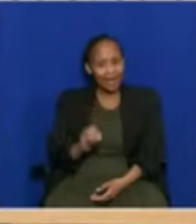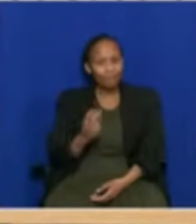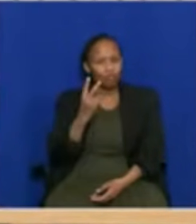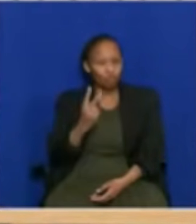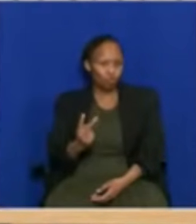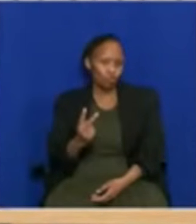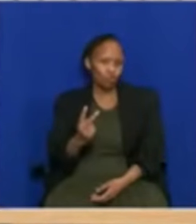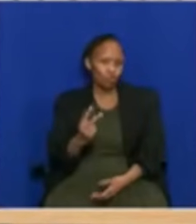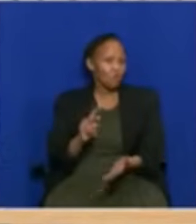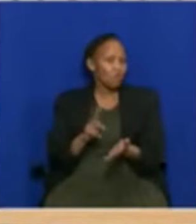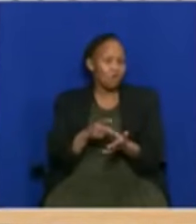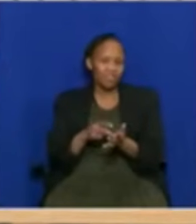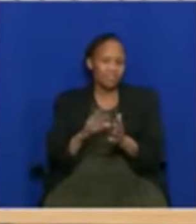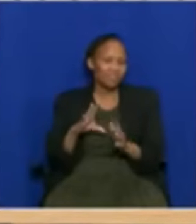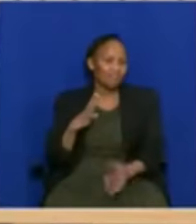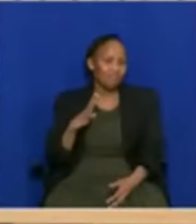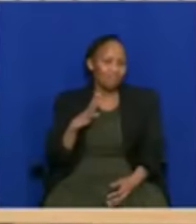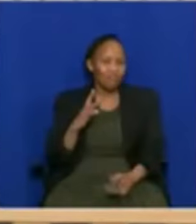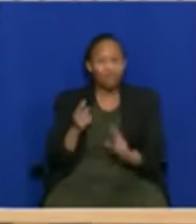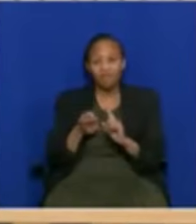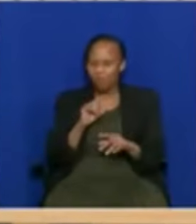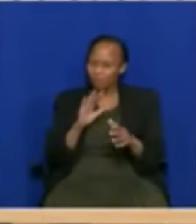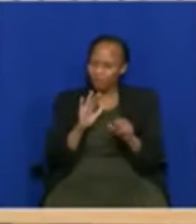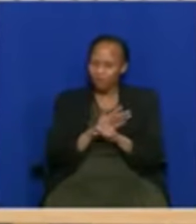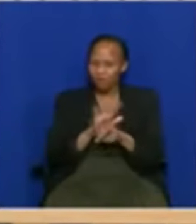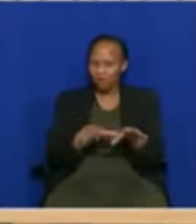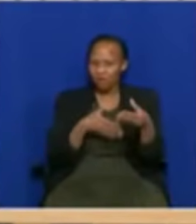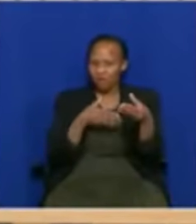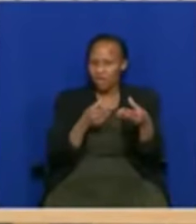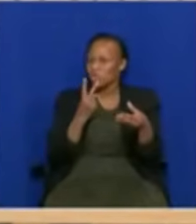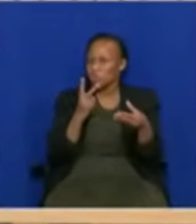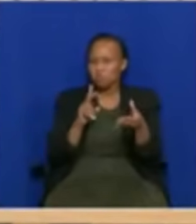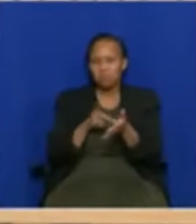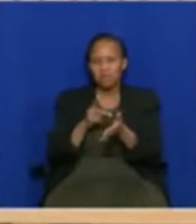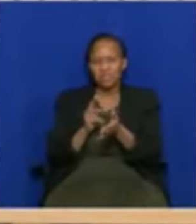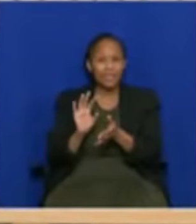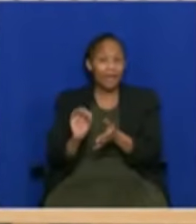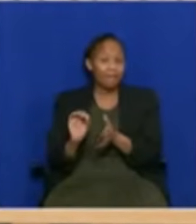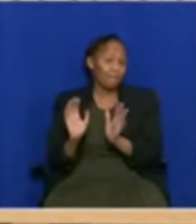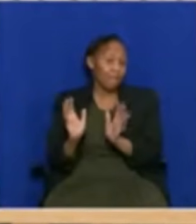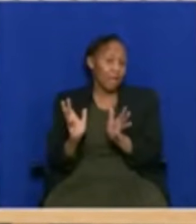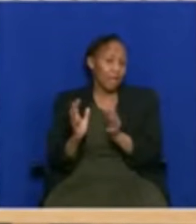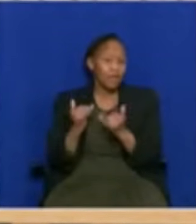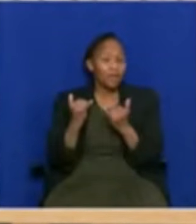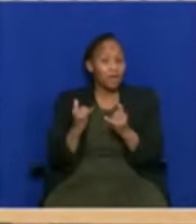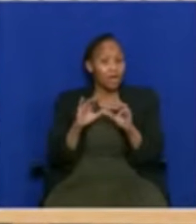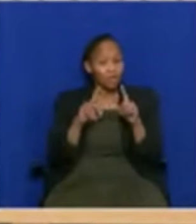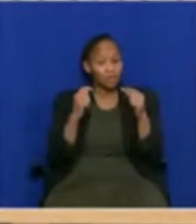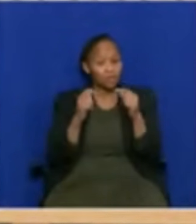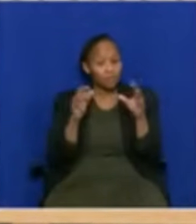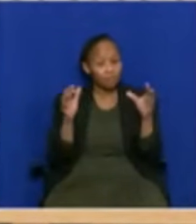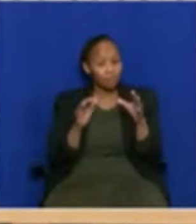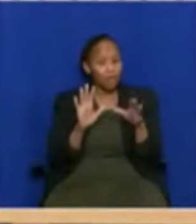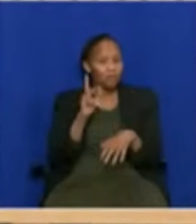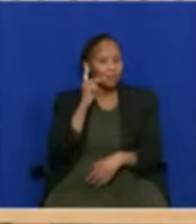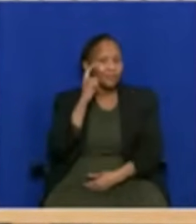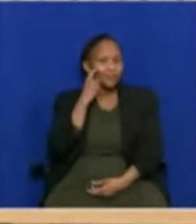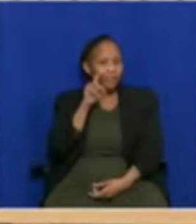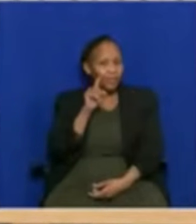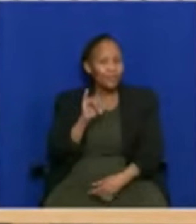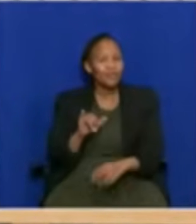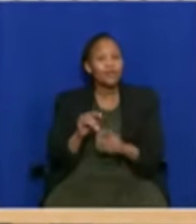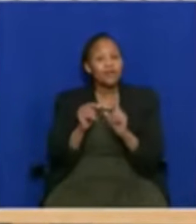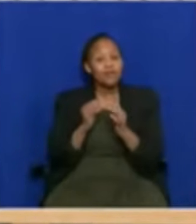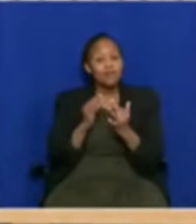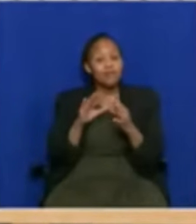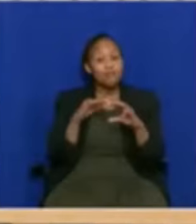perhaps during tea, we will look at what he received by email and try and determine how he was provided